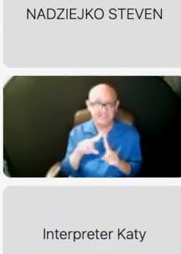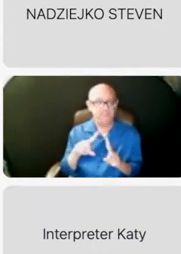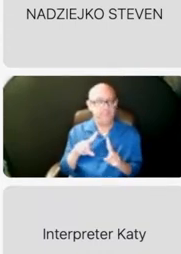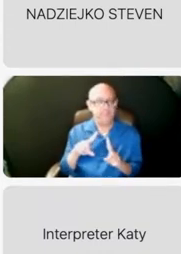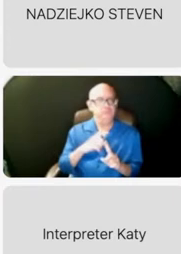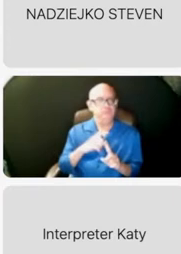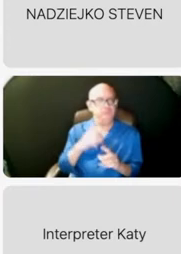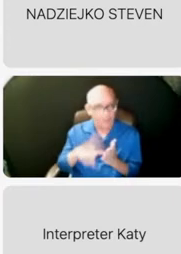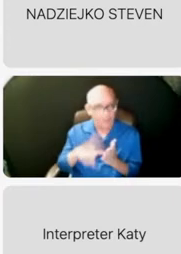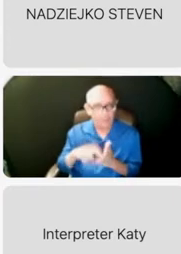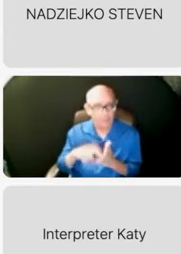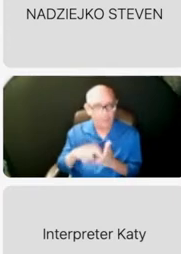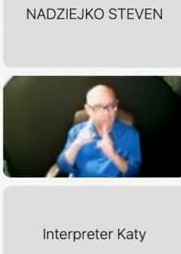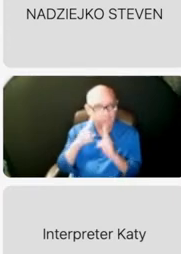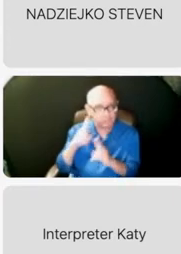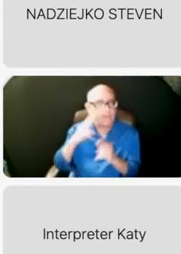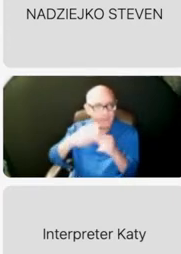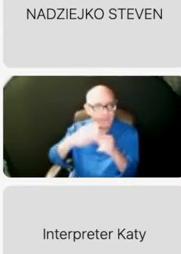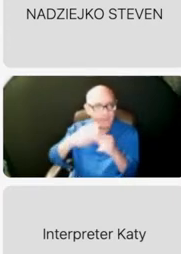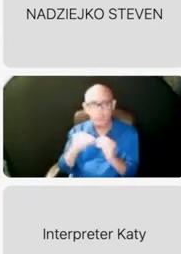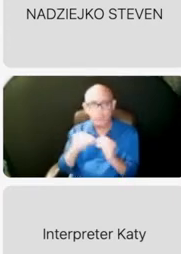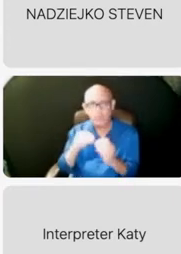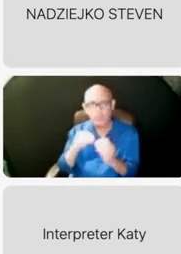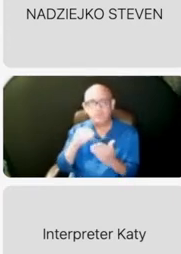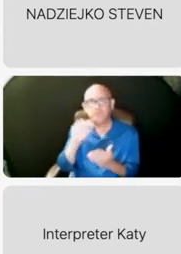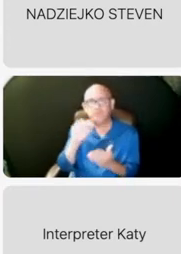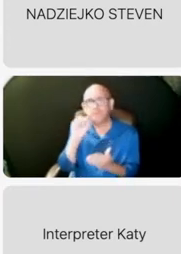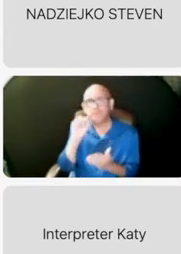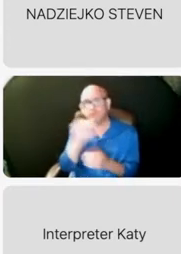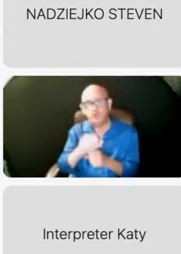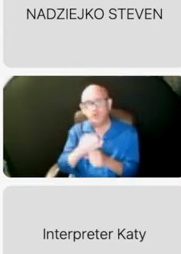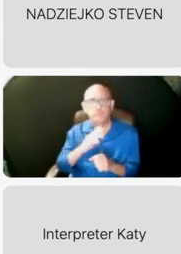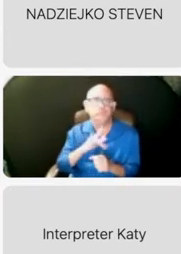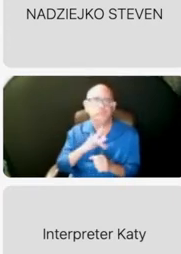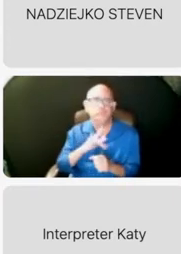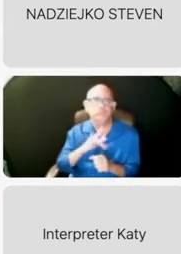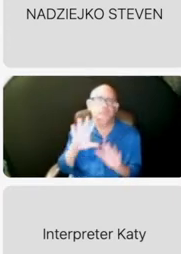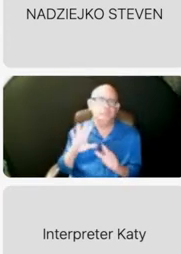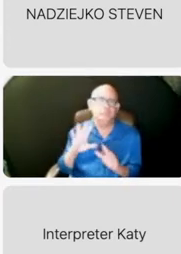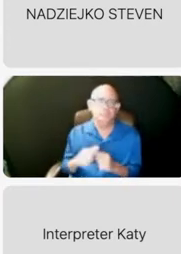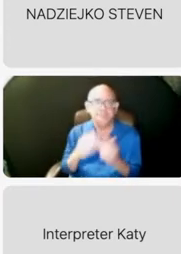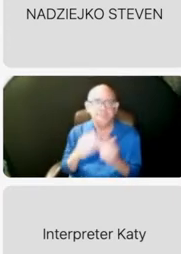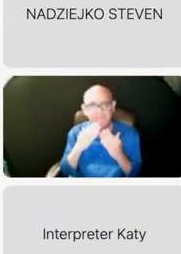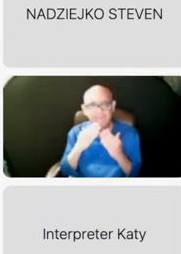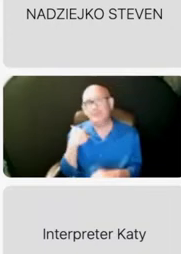our outstanding employees thank you and have a good evening thank you so much